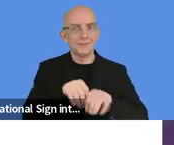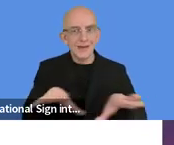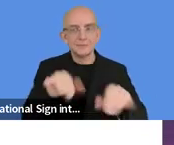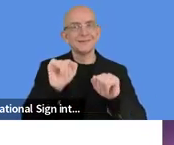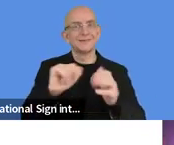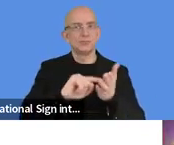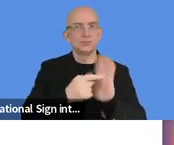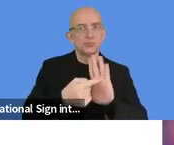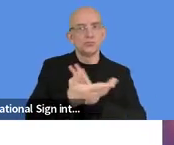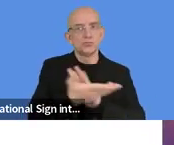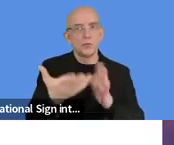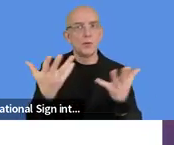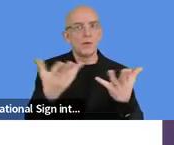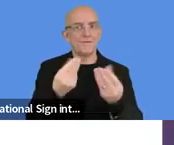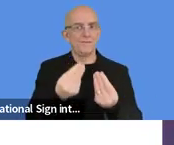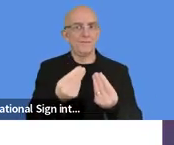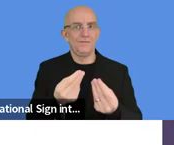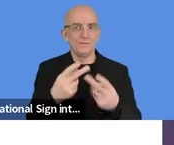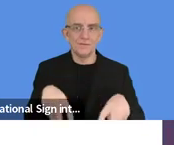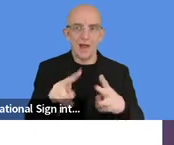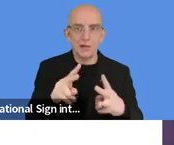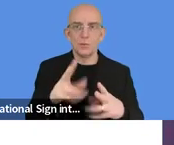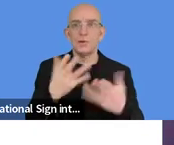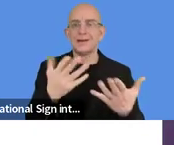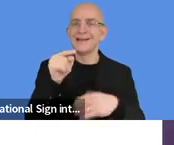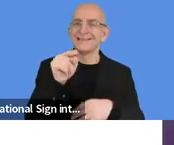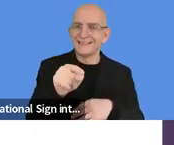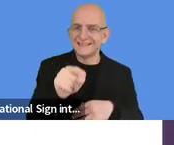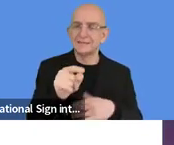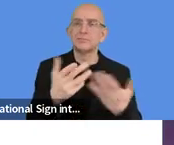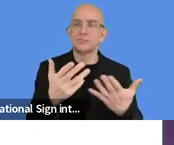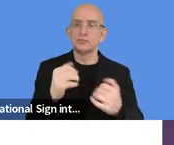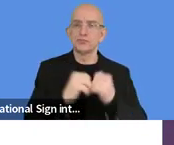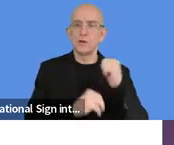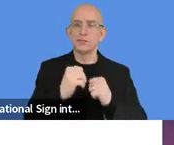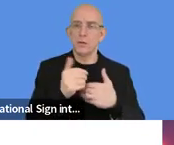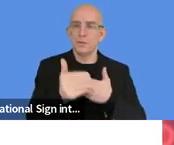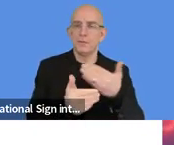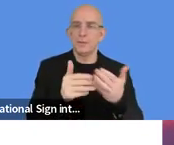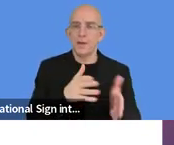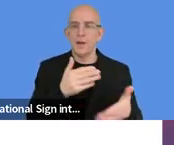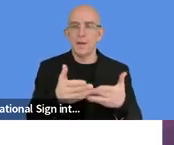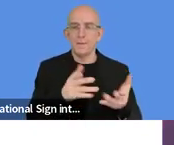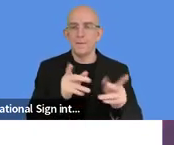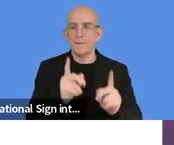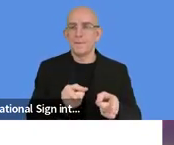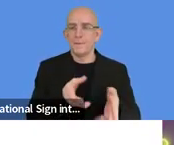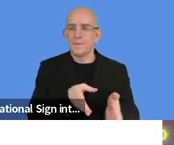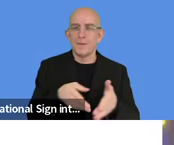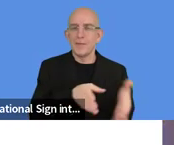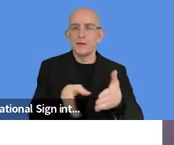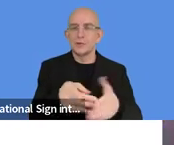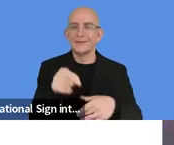structured methodology. And I think this is really key for a lot of opportunities you'll have. You get funding, whether it's from private or